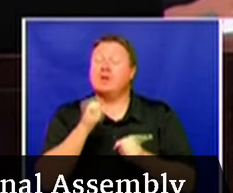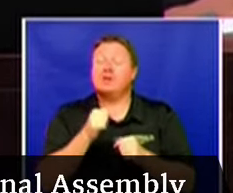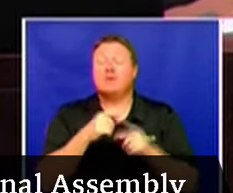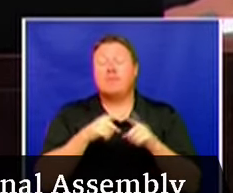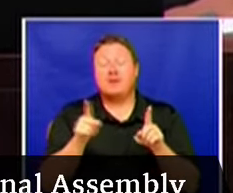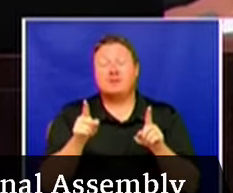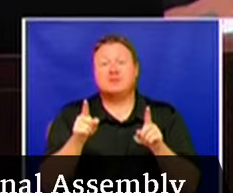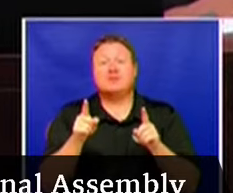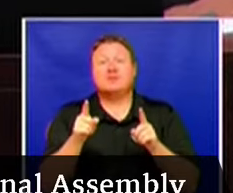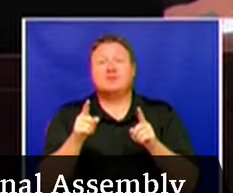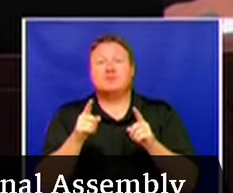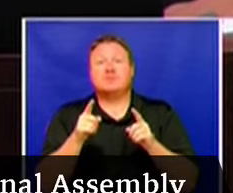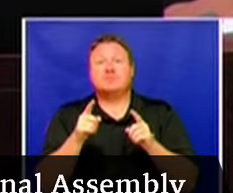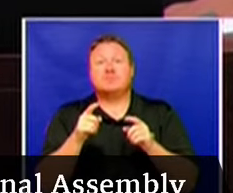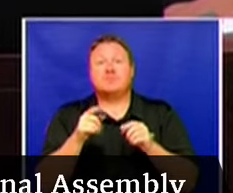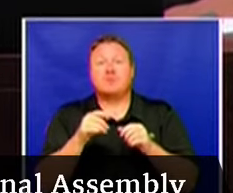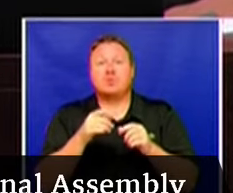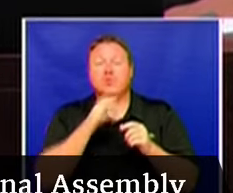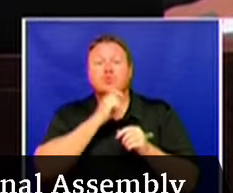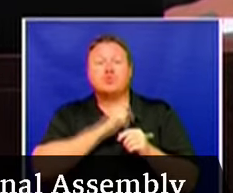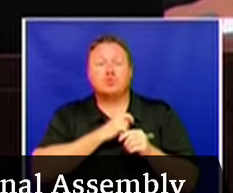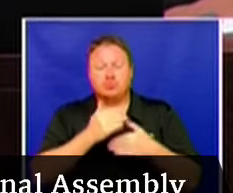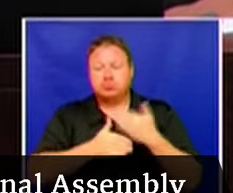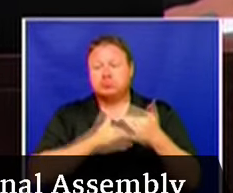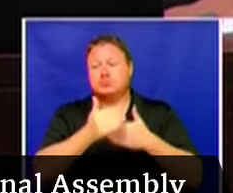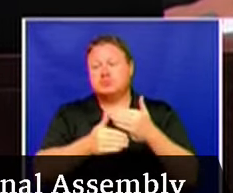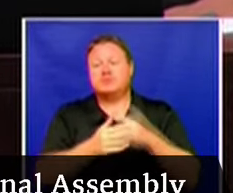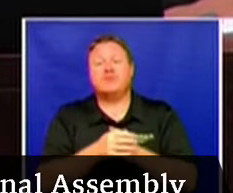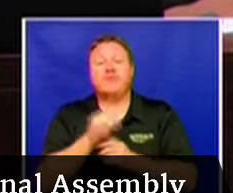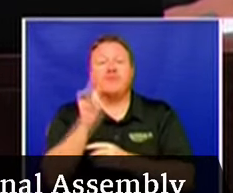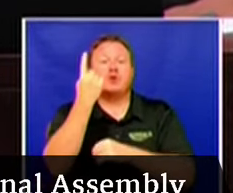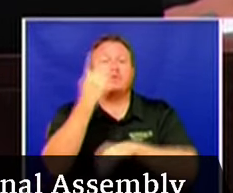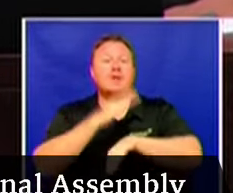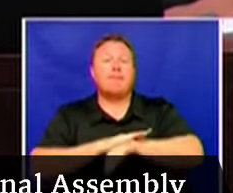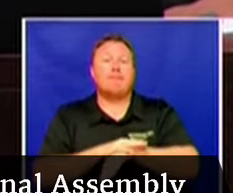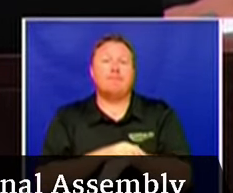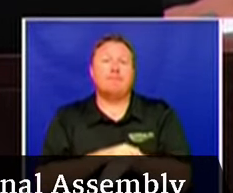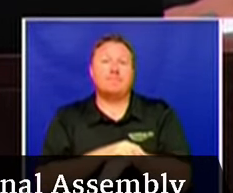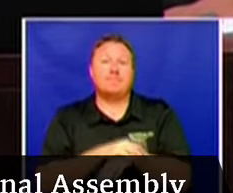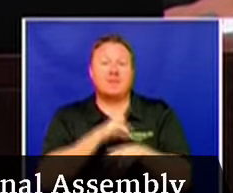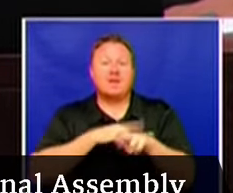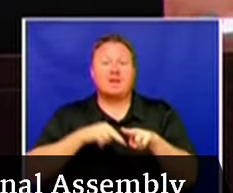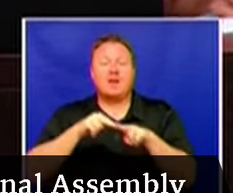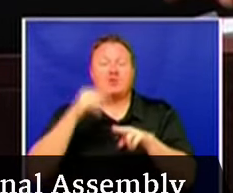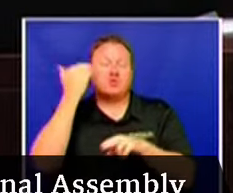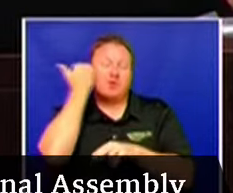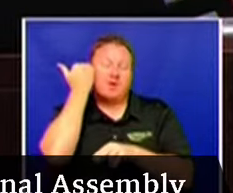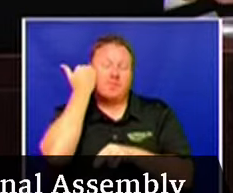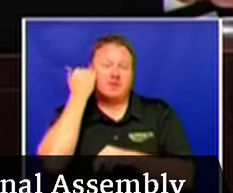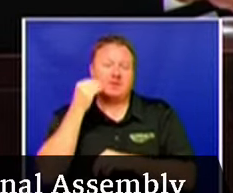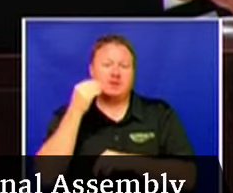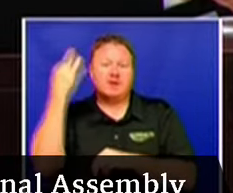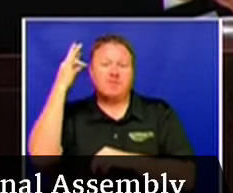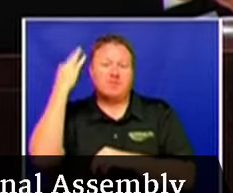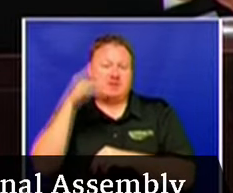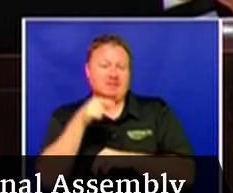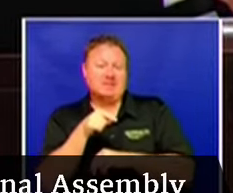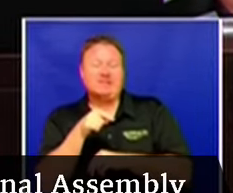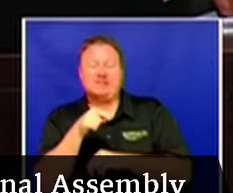is firmly underway. And this is the first time that national government is